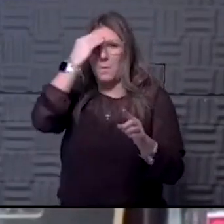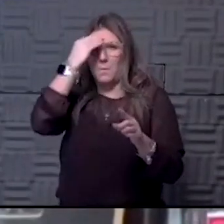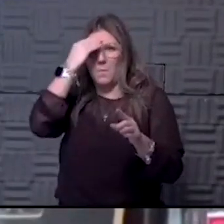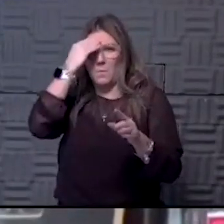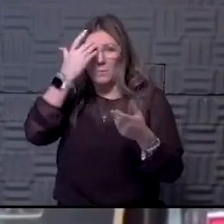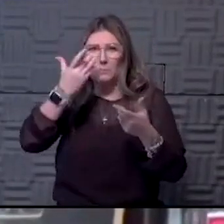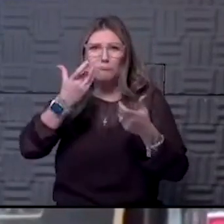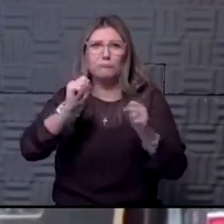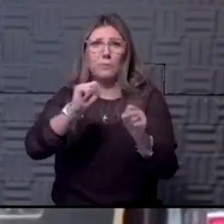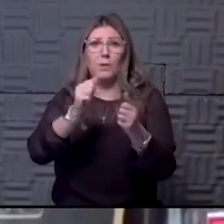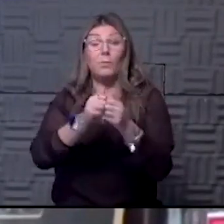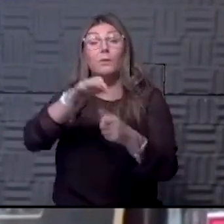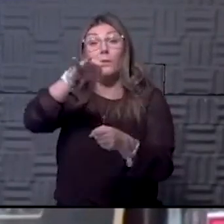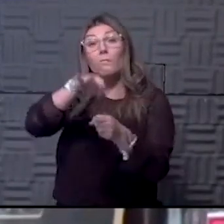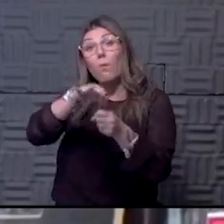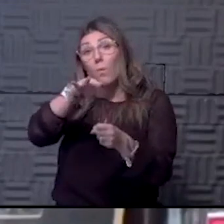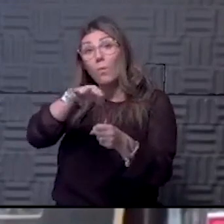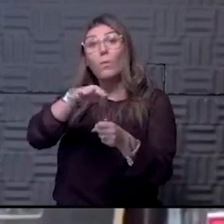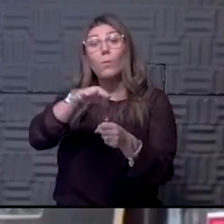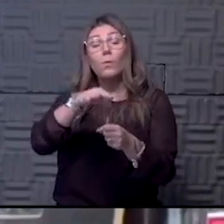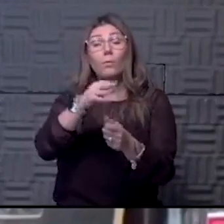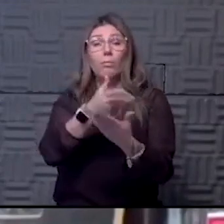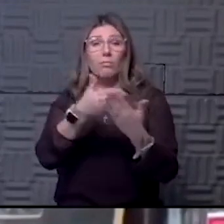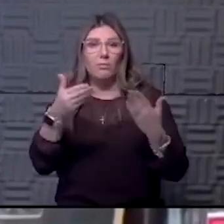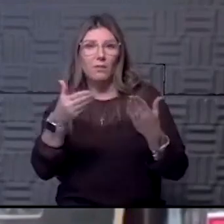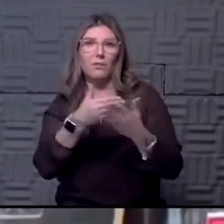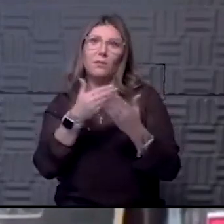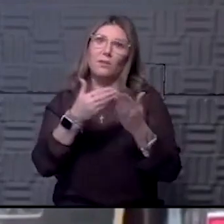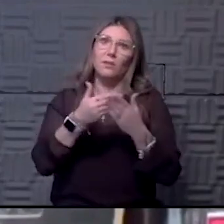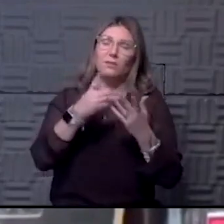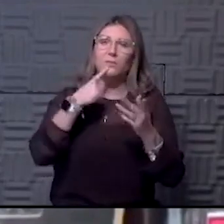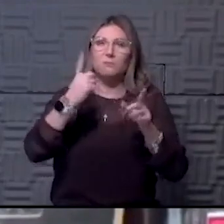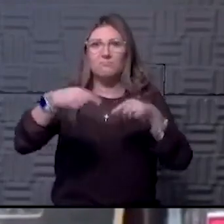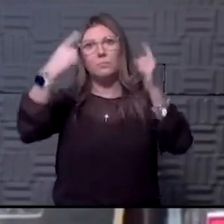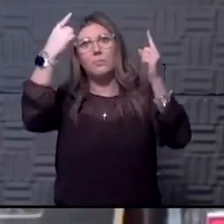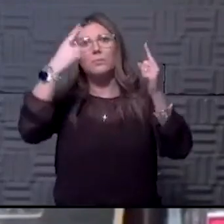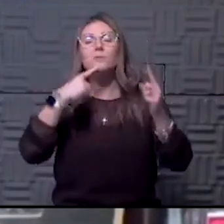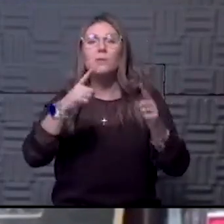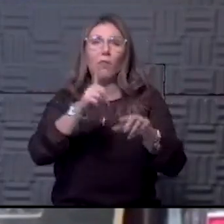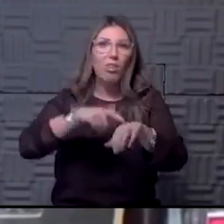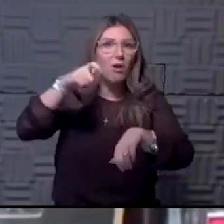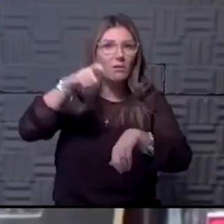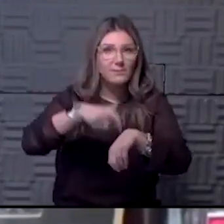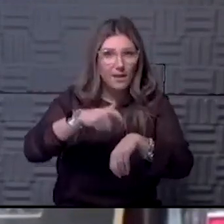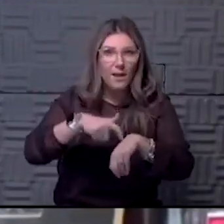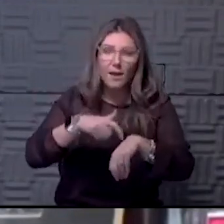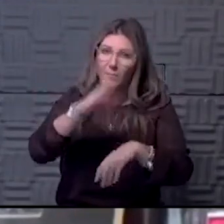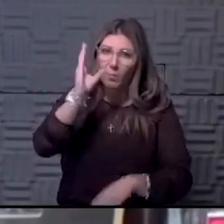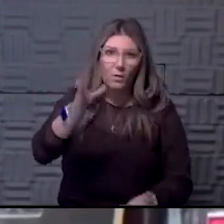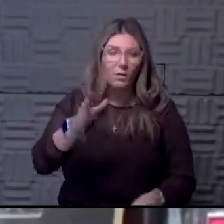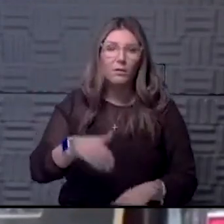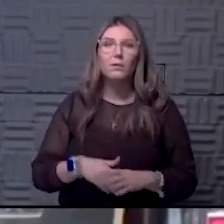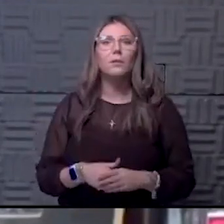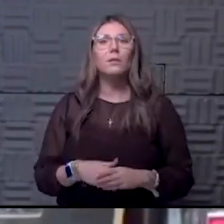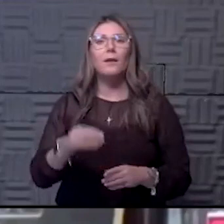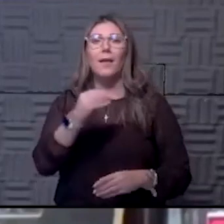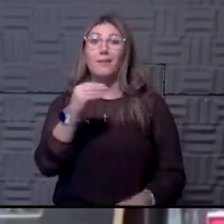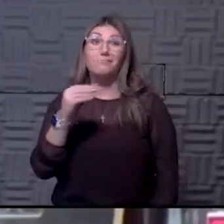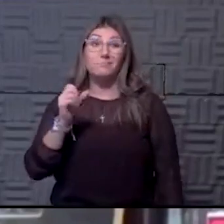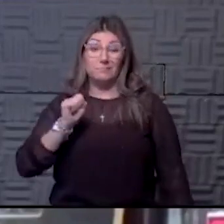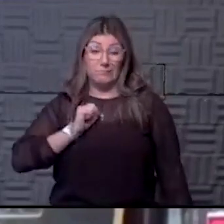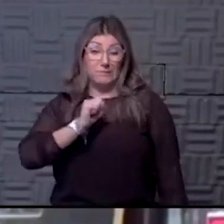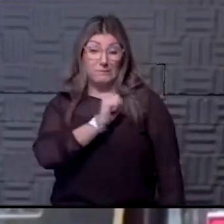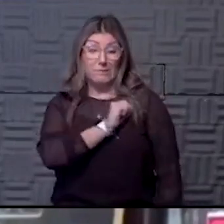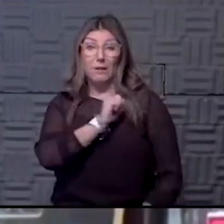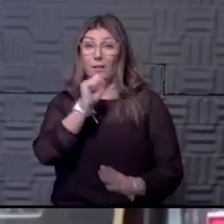votes, that there are things that will create controversy and take long time. And the Senate schedule being what